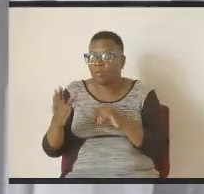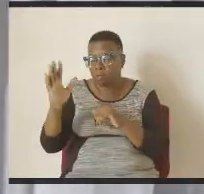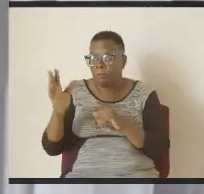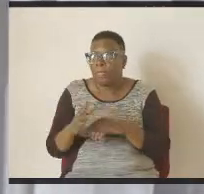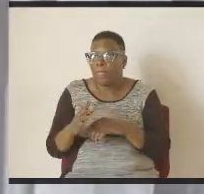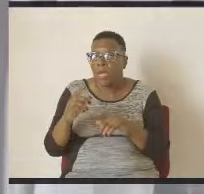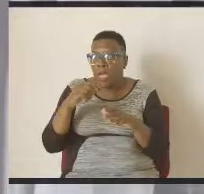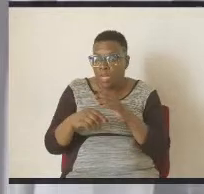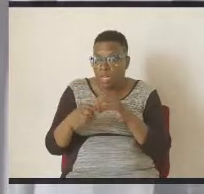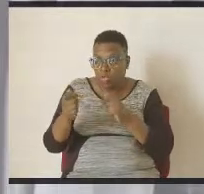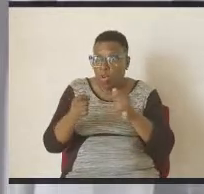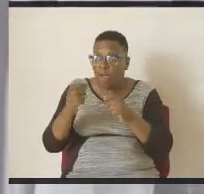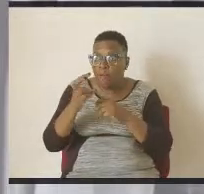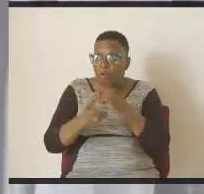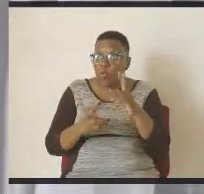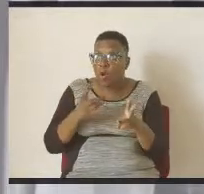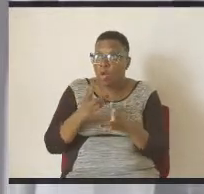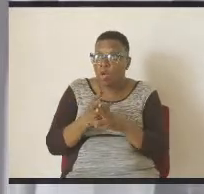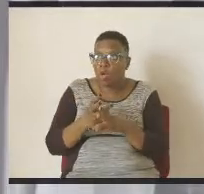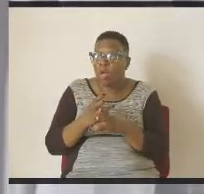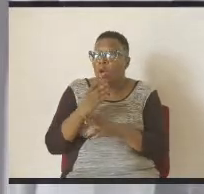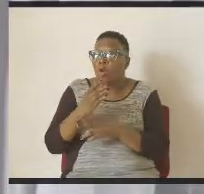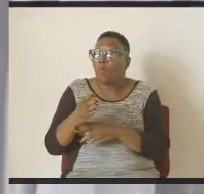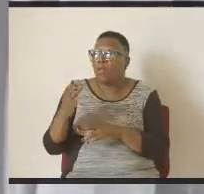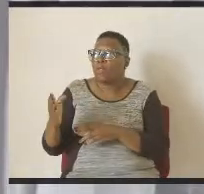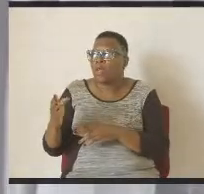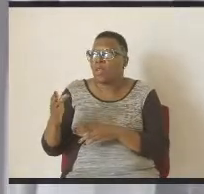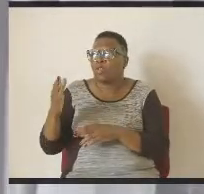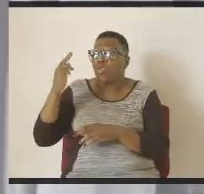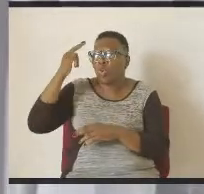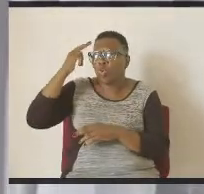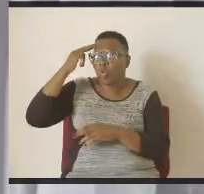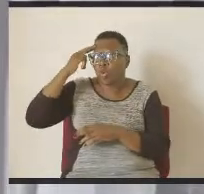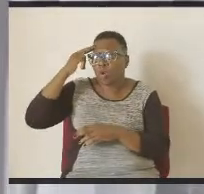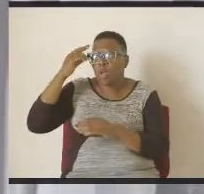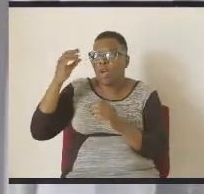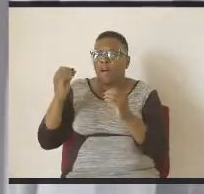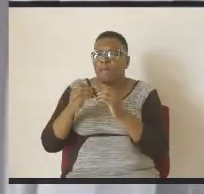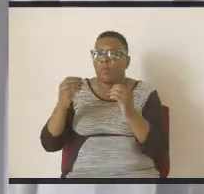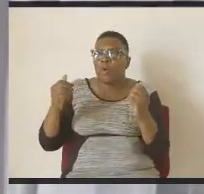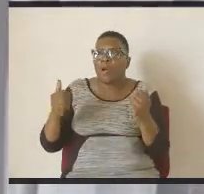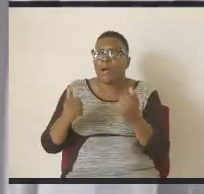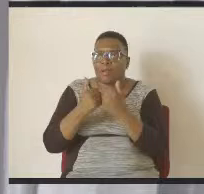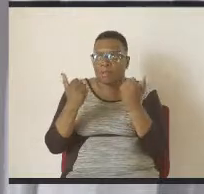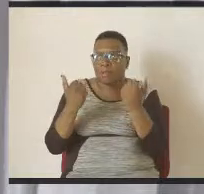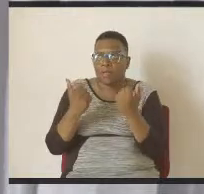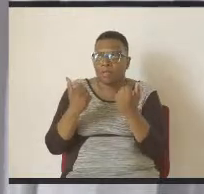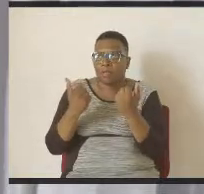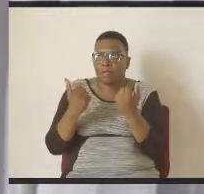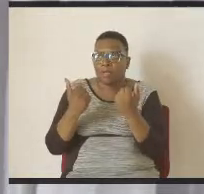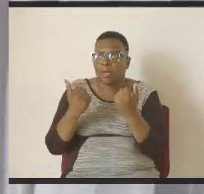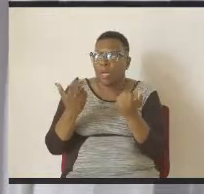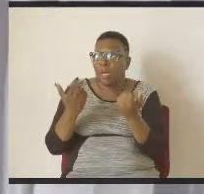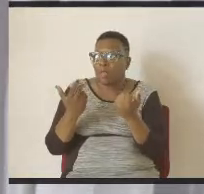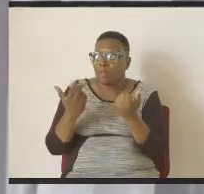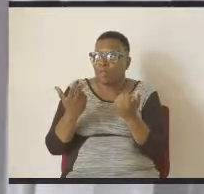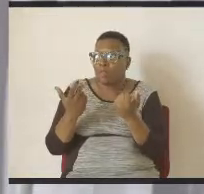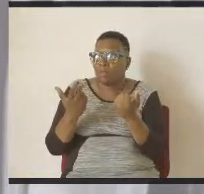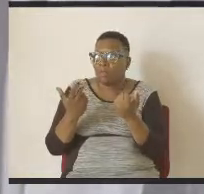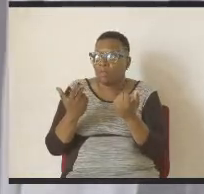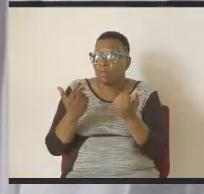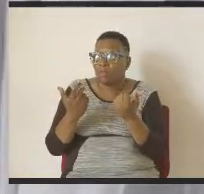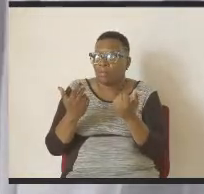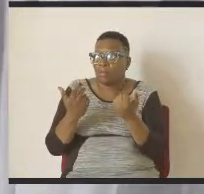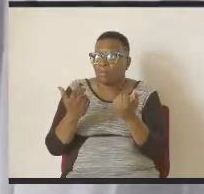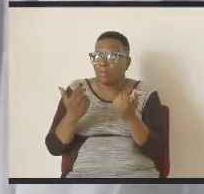world, you're likely to have more accidents, make more mistakes, and take things for granted. And nothing is further from